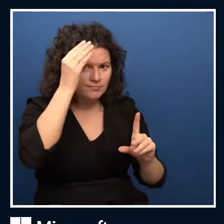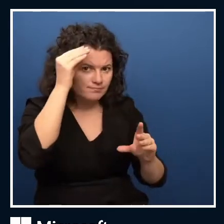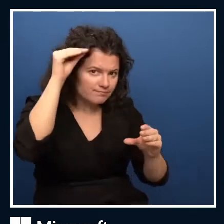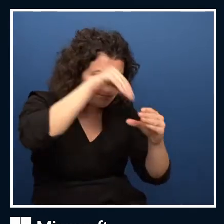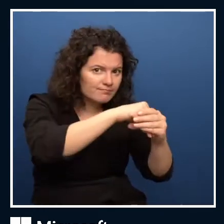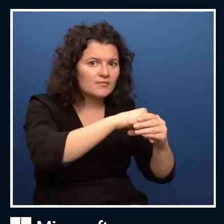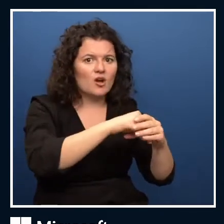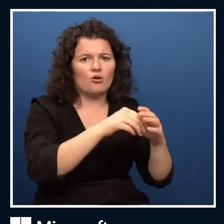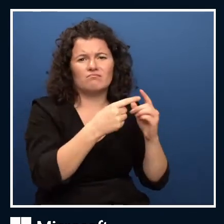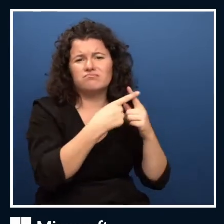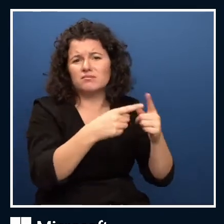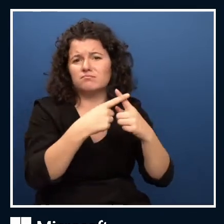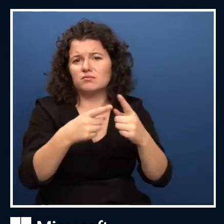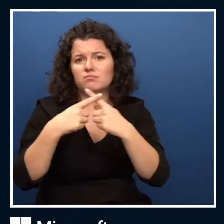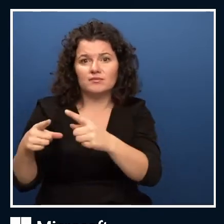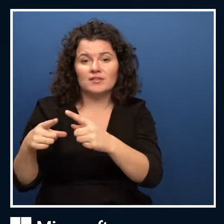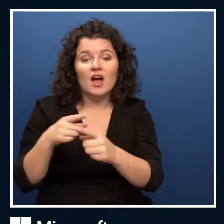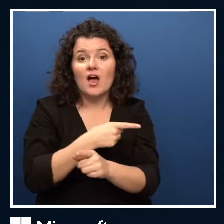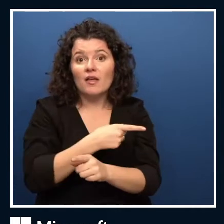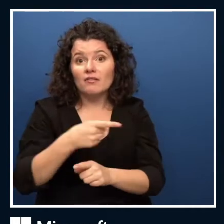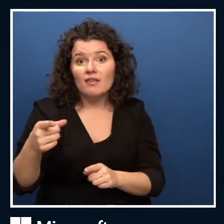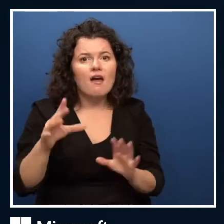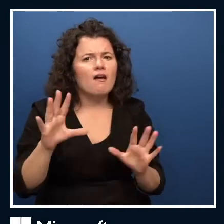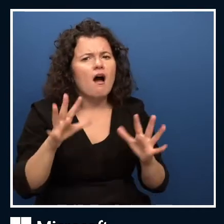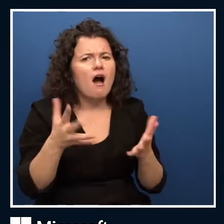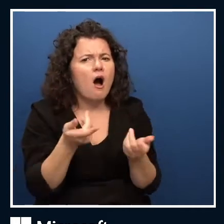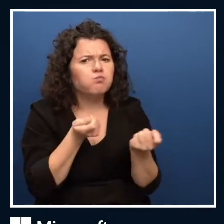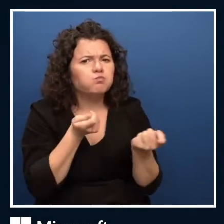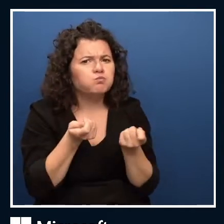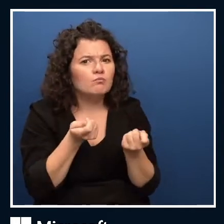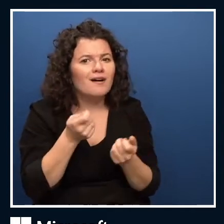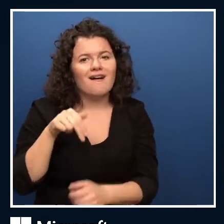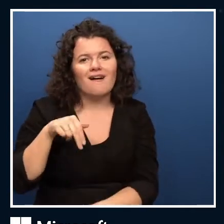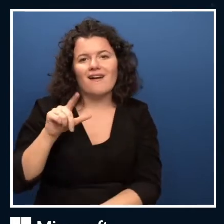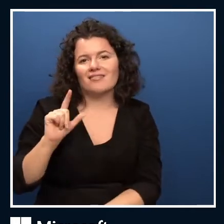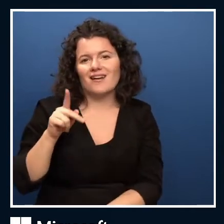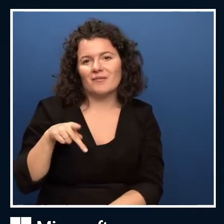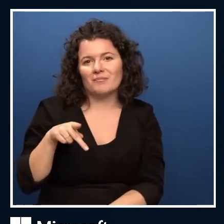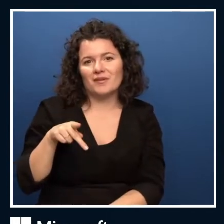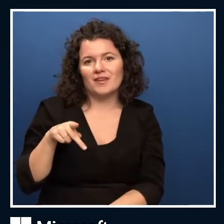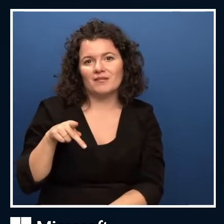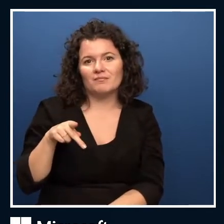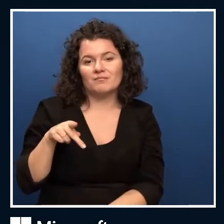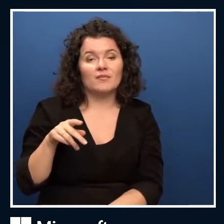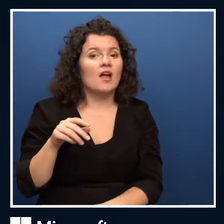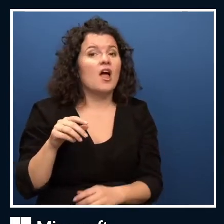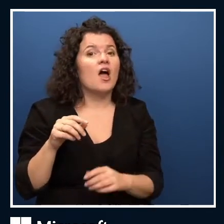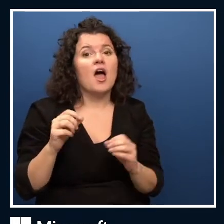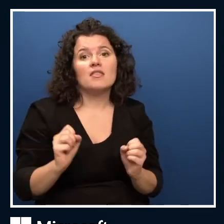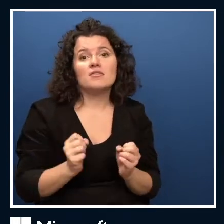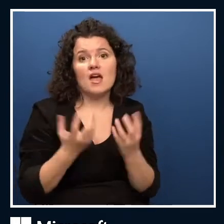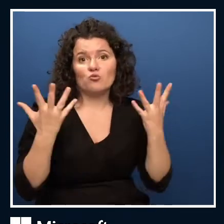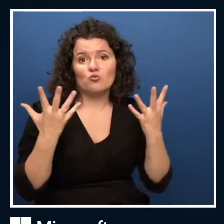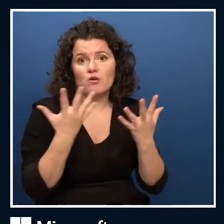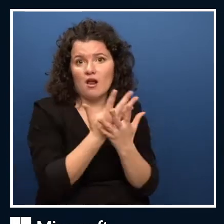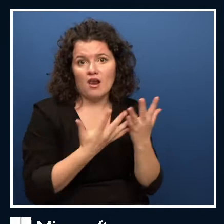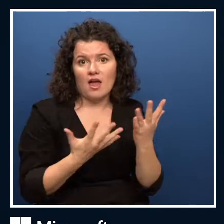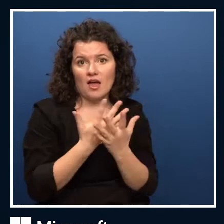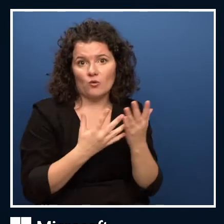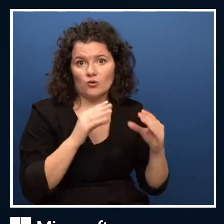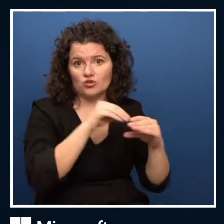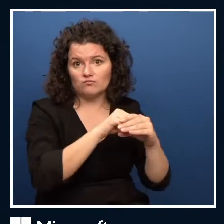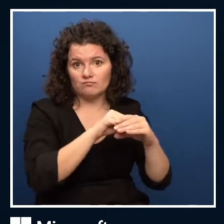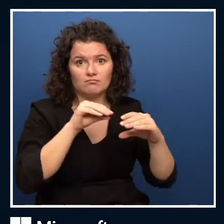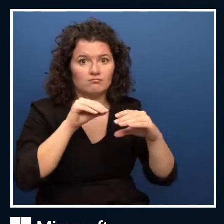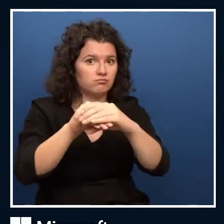just natural language. You don't need to read manual to understand how to control